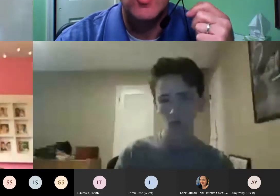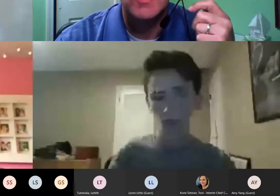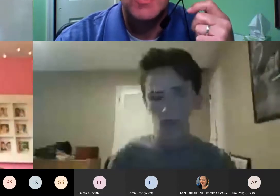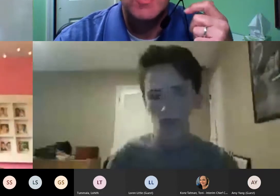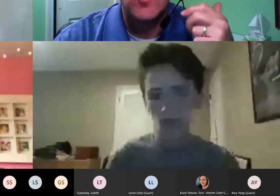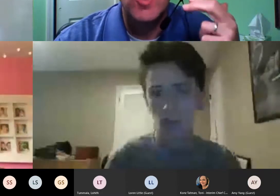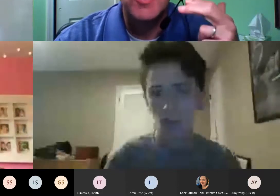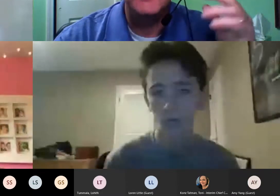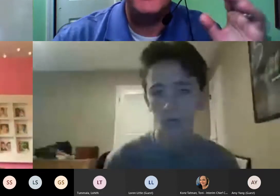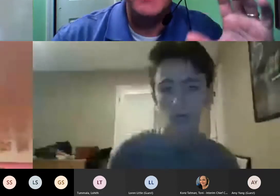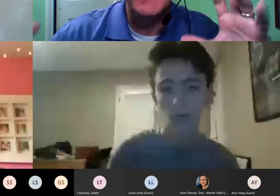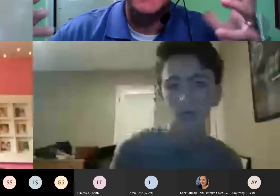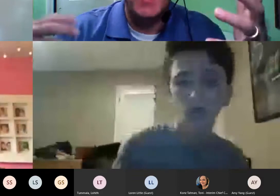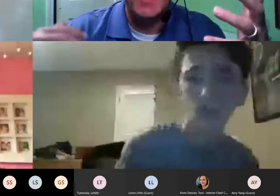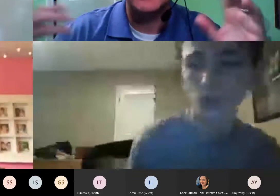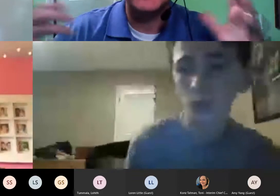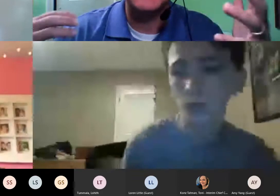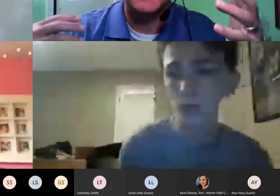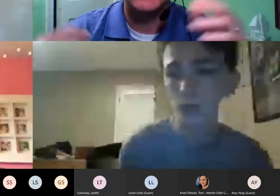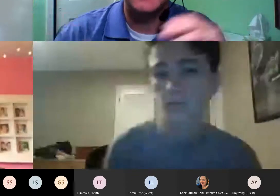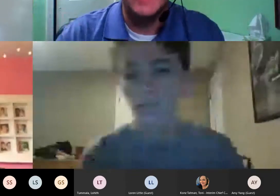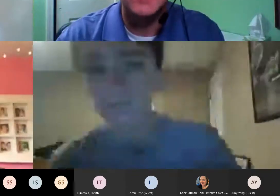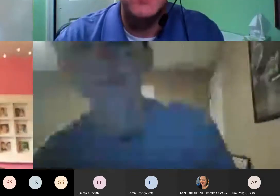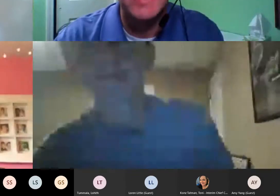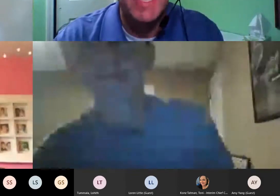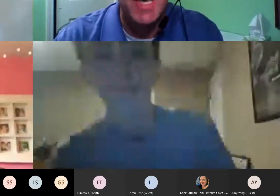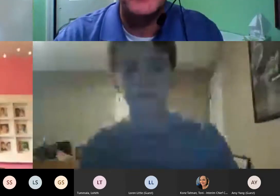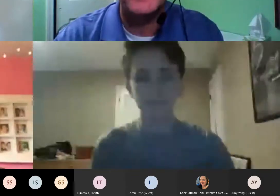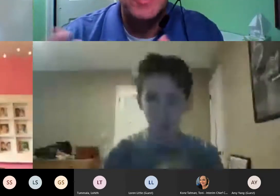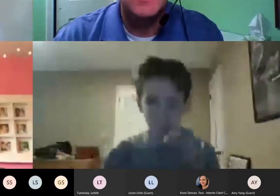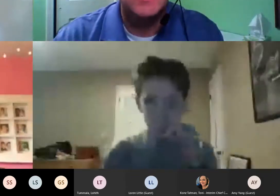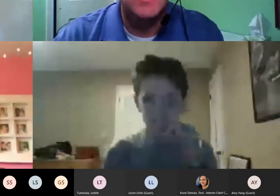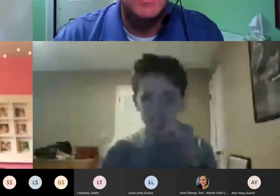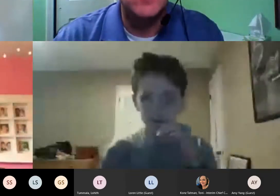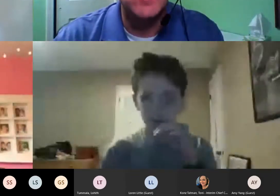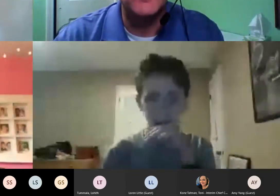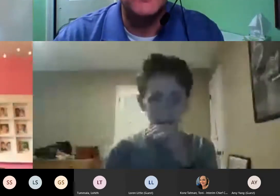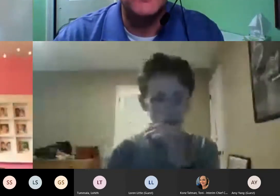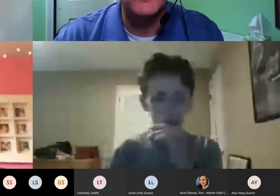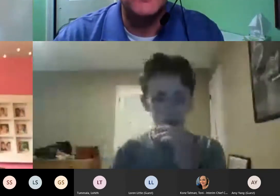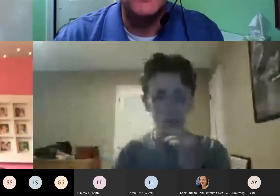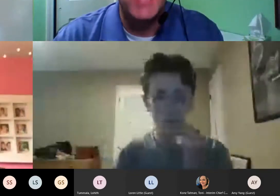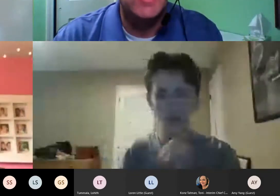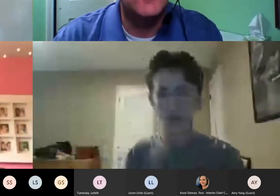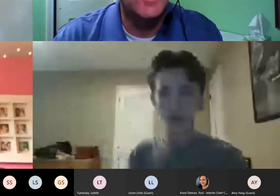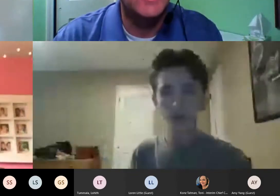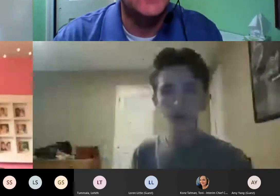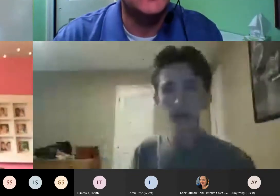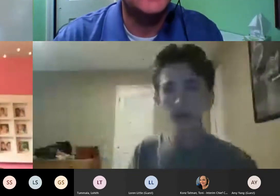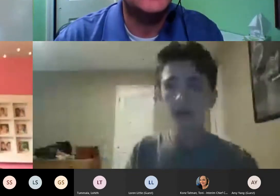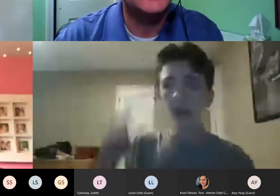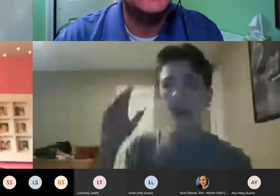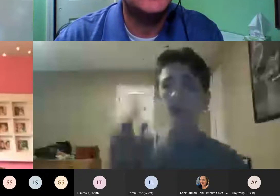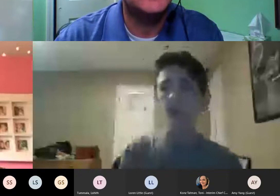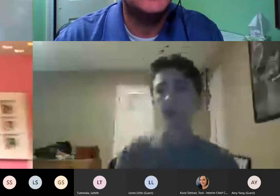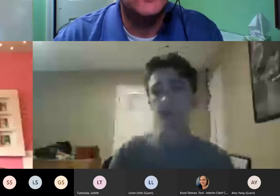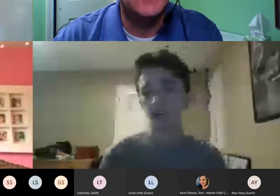What worked? What do you see as possibly something that can be kept if we move forward? Jack, you have your hand